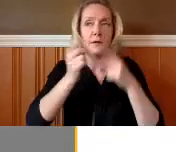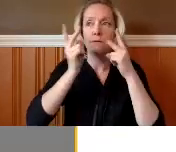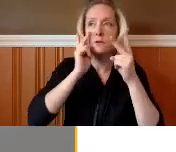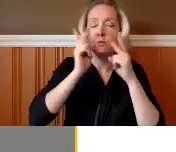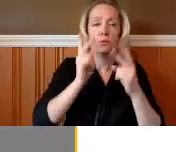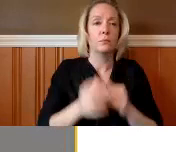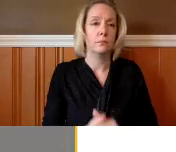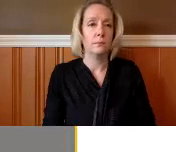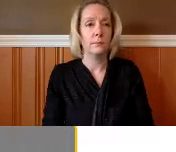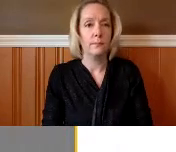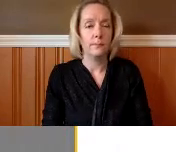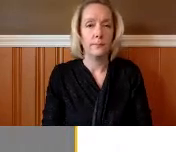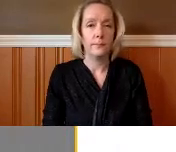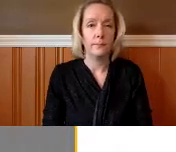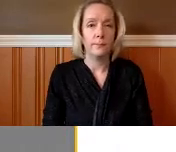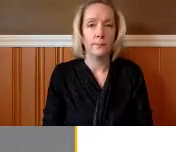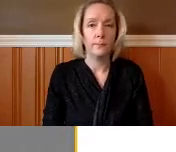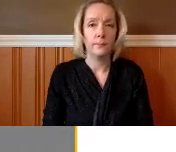other